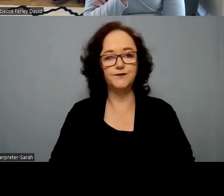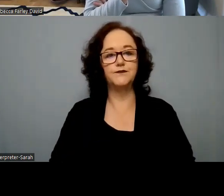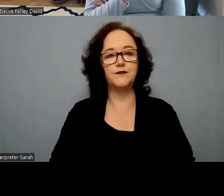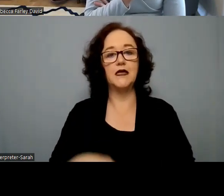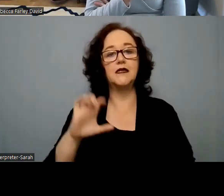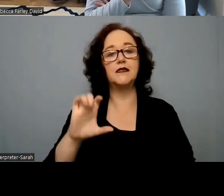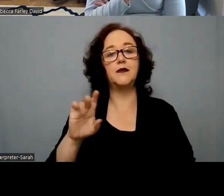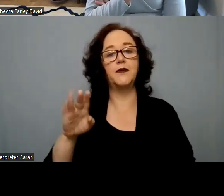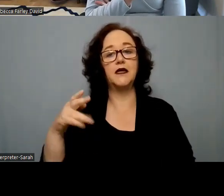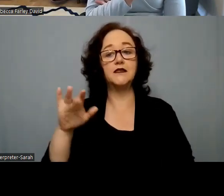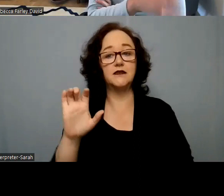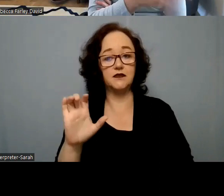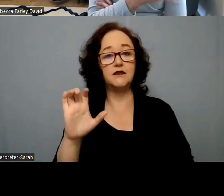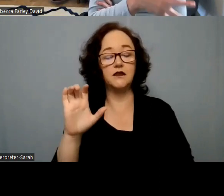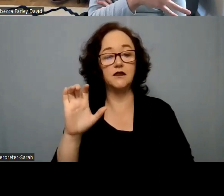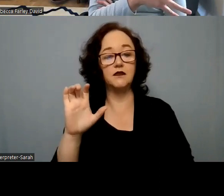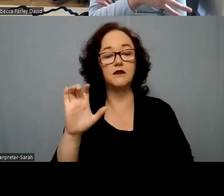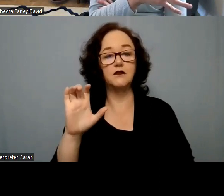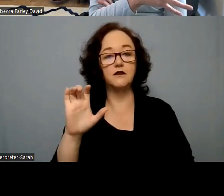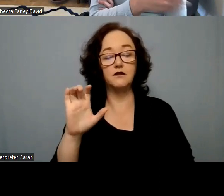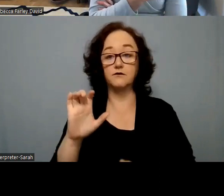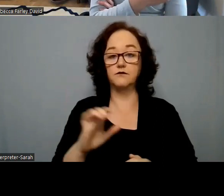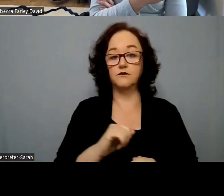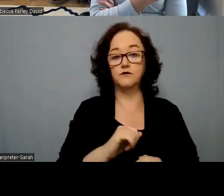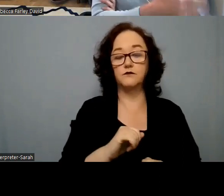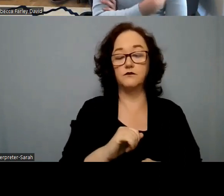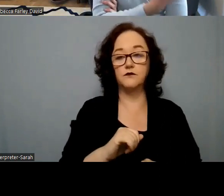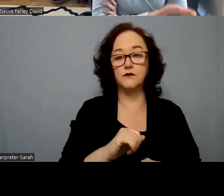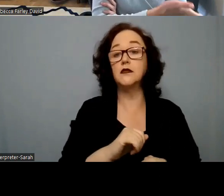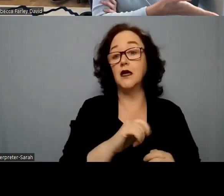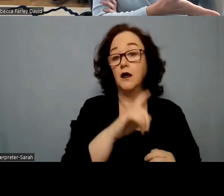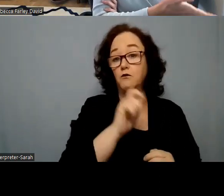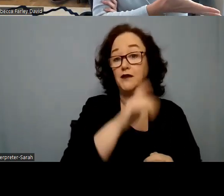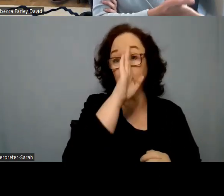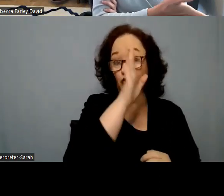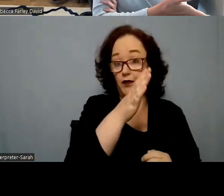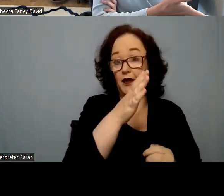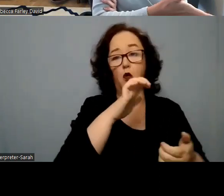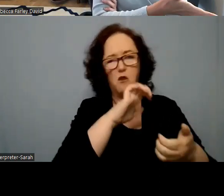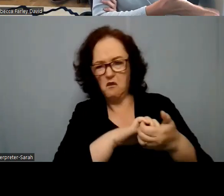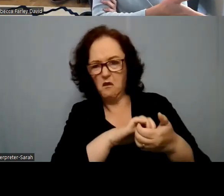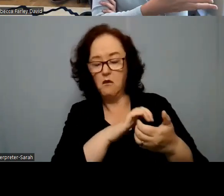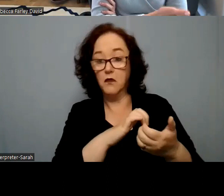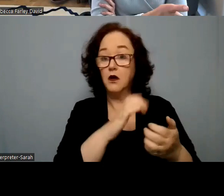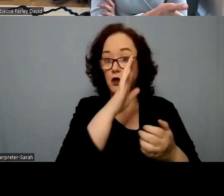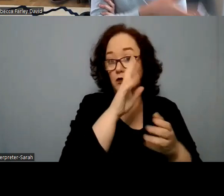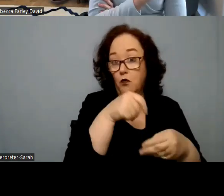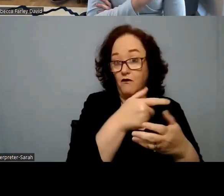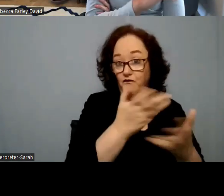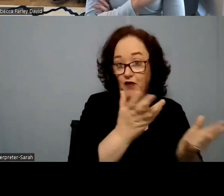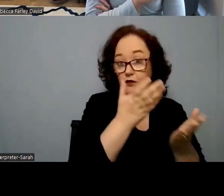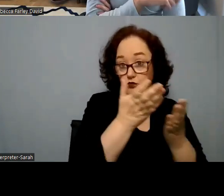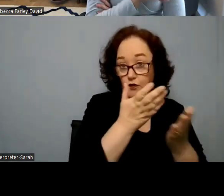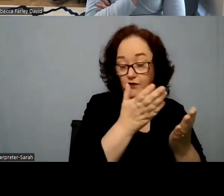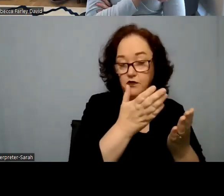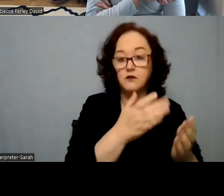CCBHCs are also required, so in addition to either directly providing or partnering with a DCO to provide crisis services, they